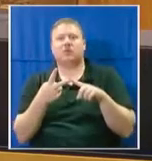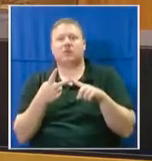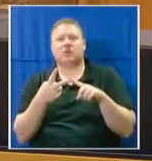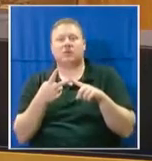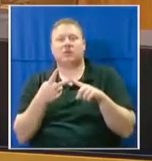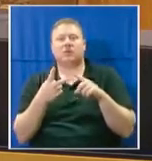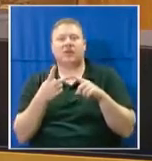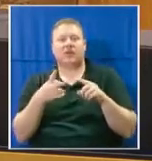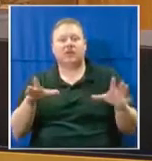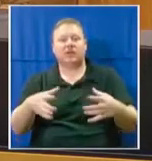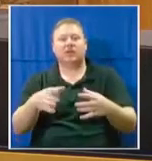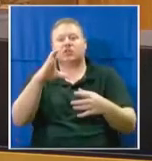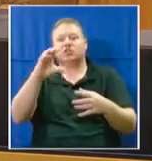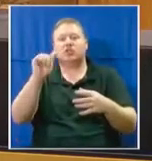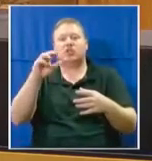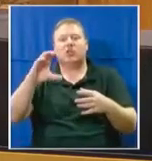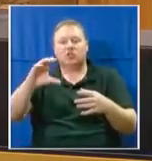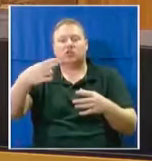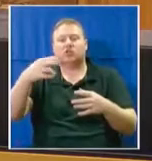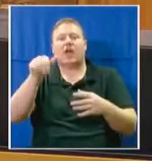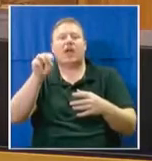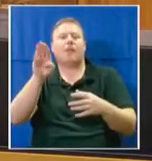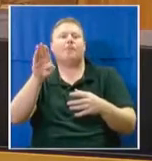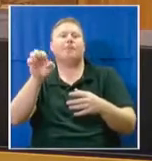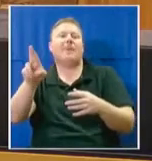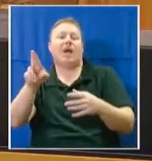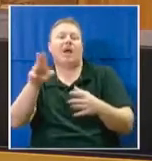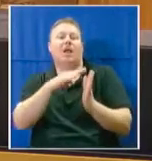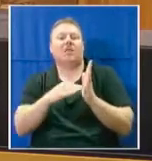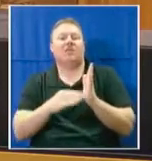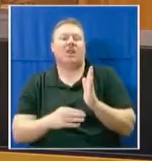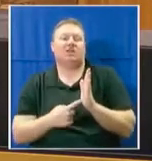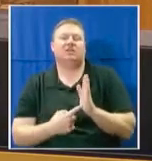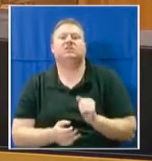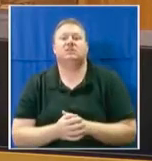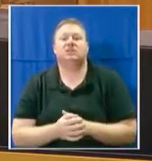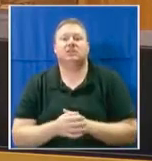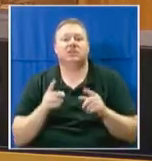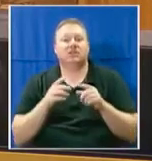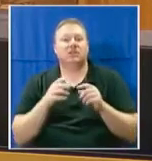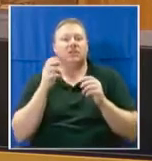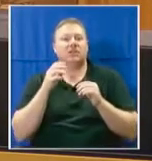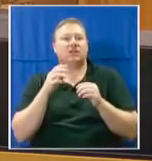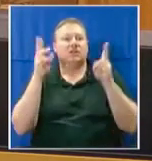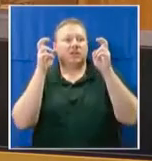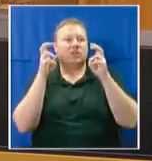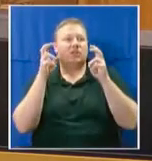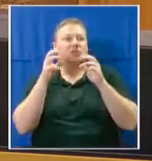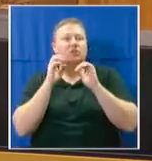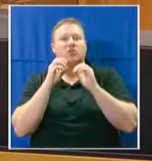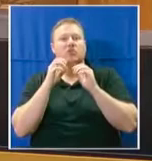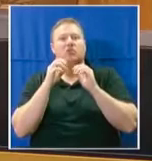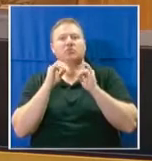level. Just to point out that we really are facing quite difficult issues at the moment to reach consensus at